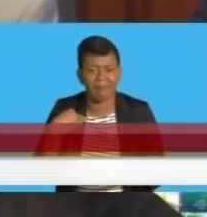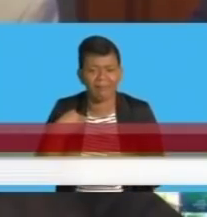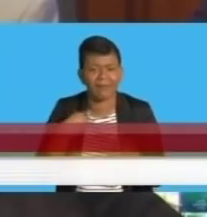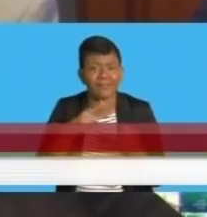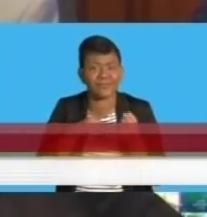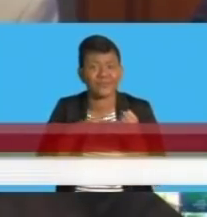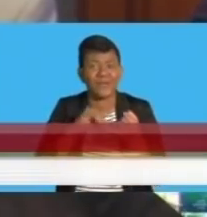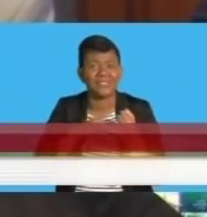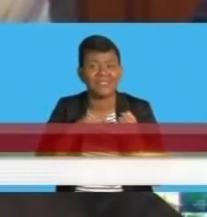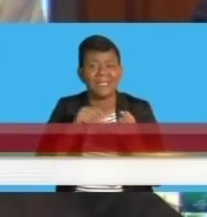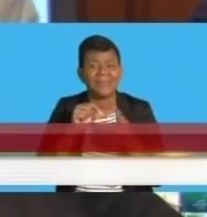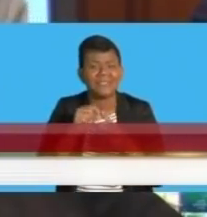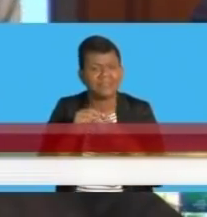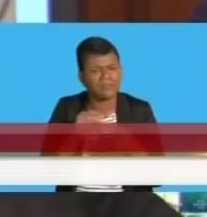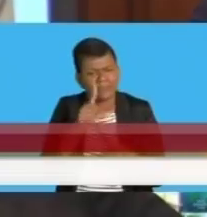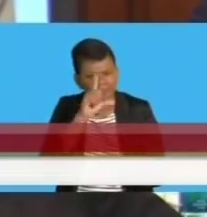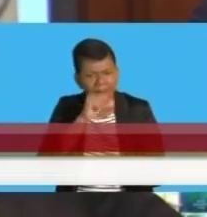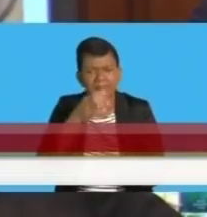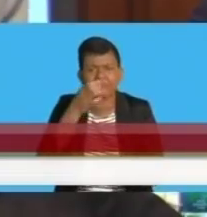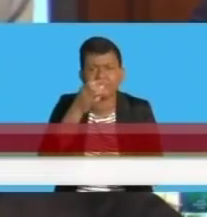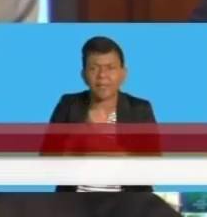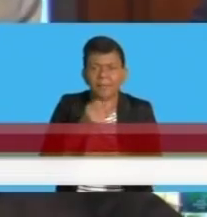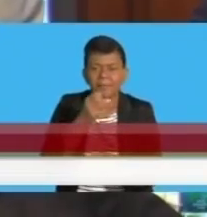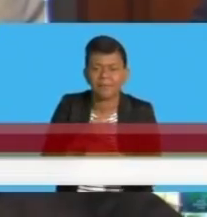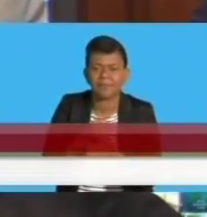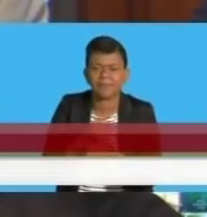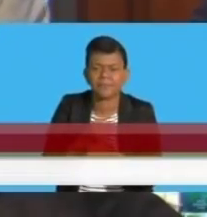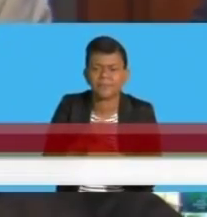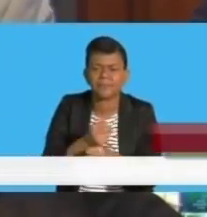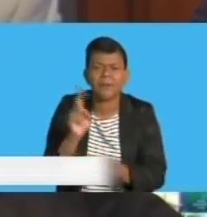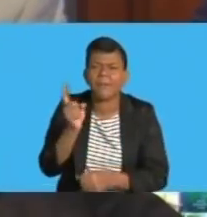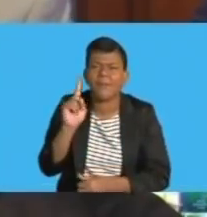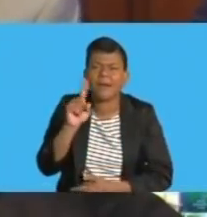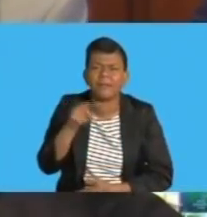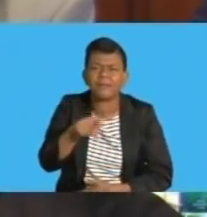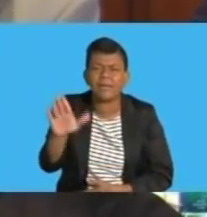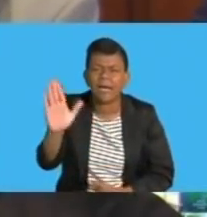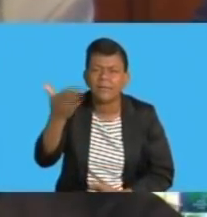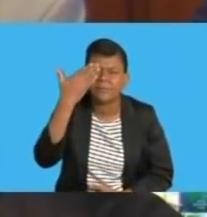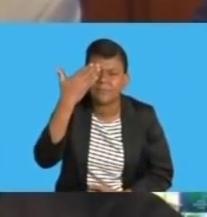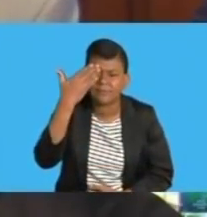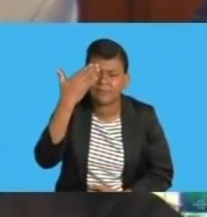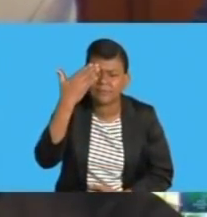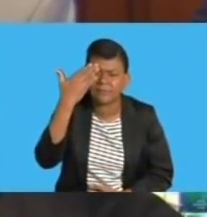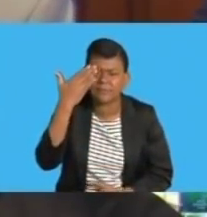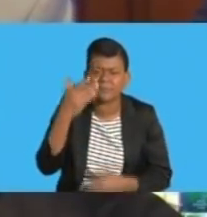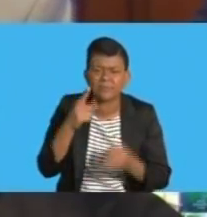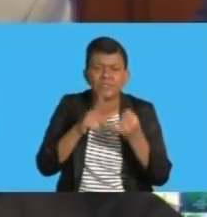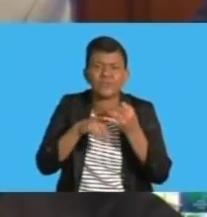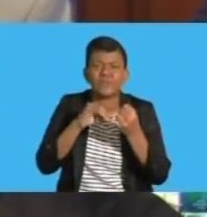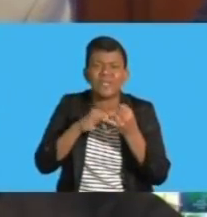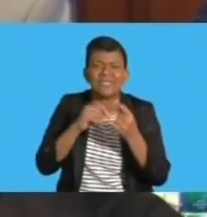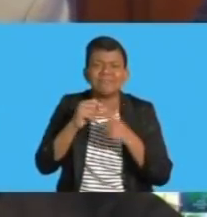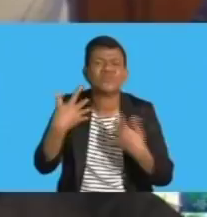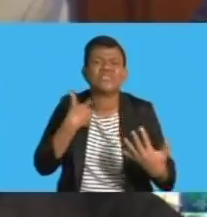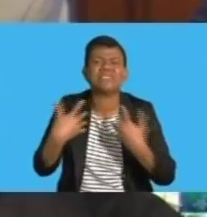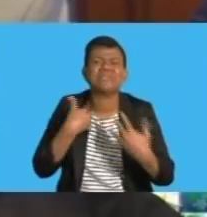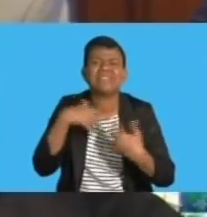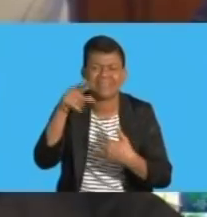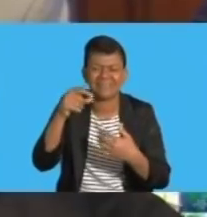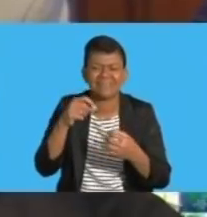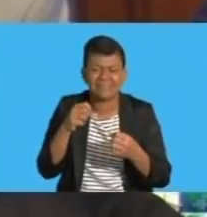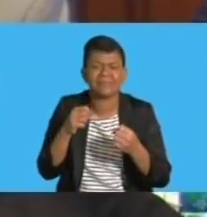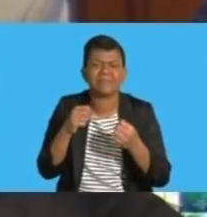on the outcome of recent USP Council discussions on abuse of office at USP and